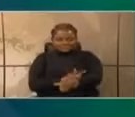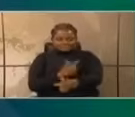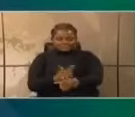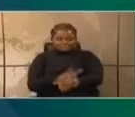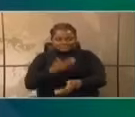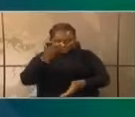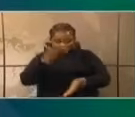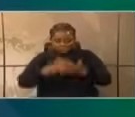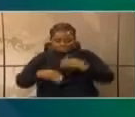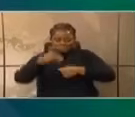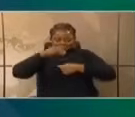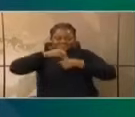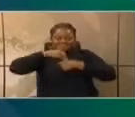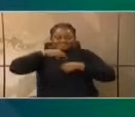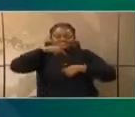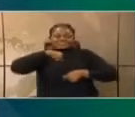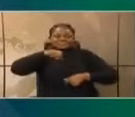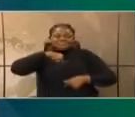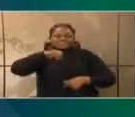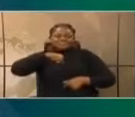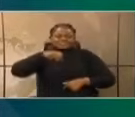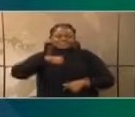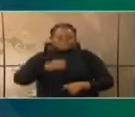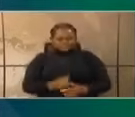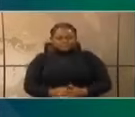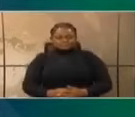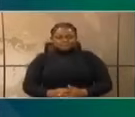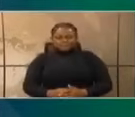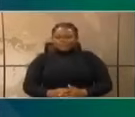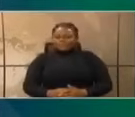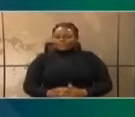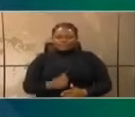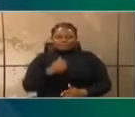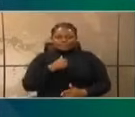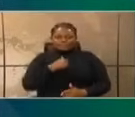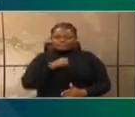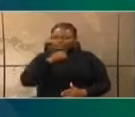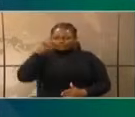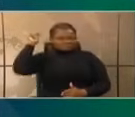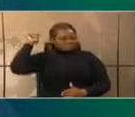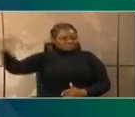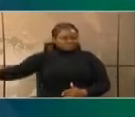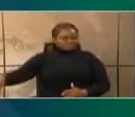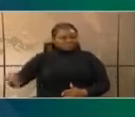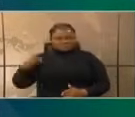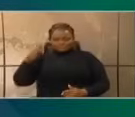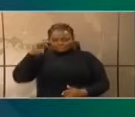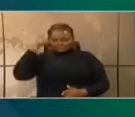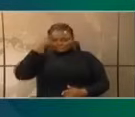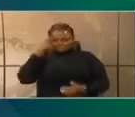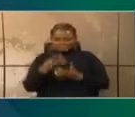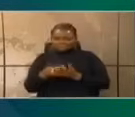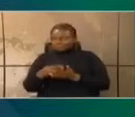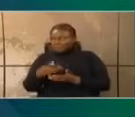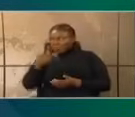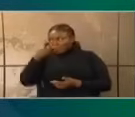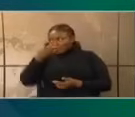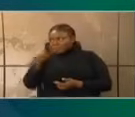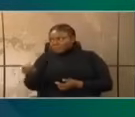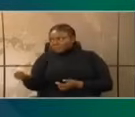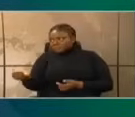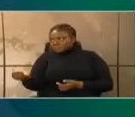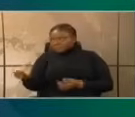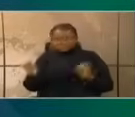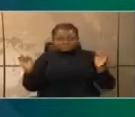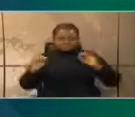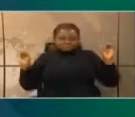born inside of me. Ojai. Inti me mpa bain sika. Ojai. Bain sika edi ya a baini